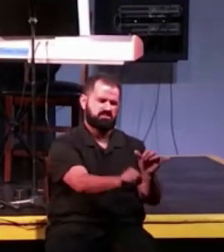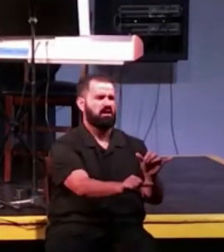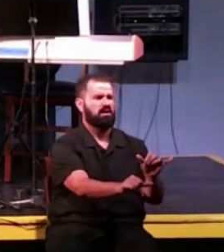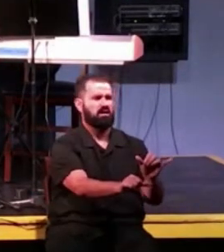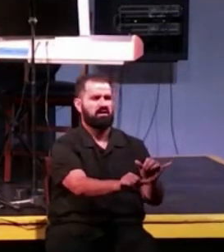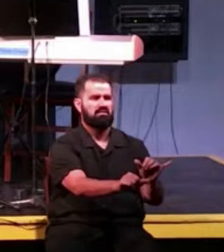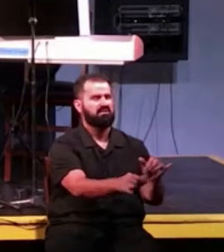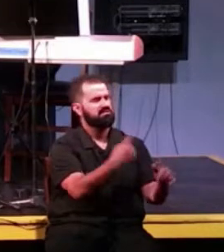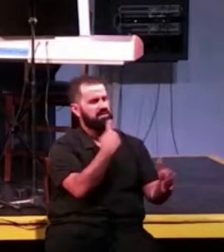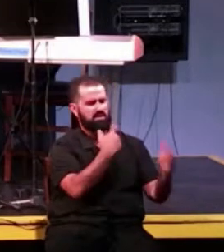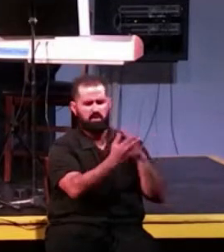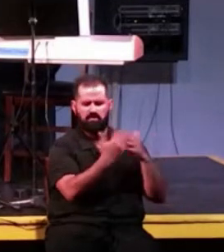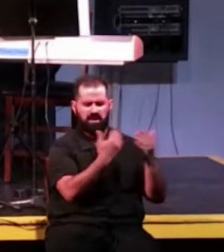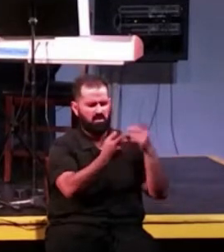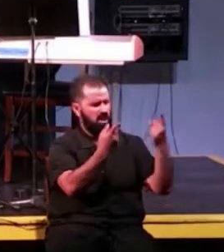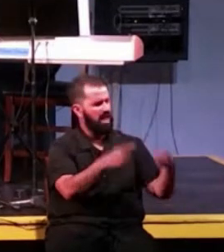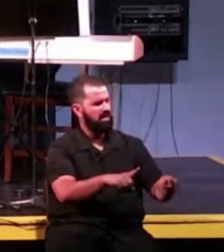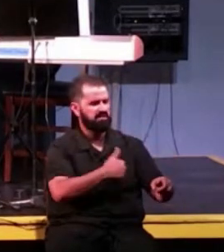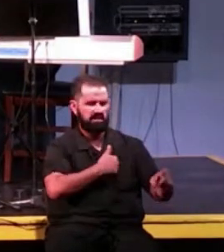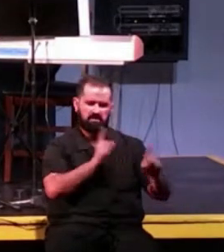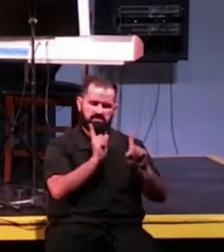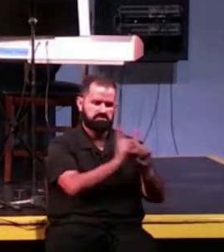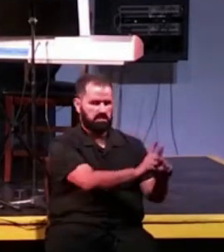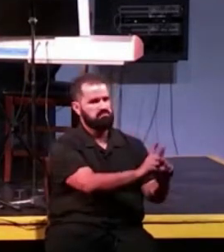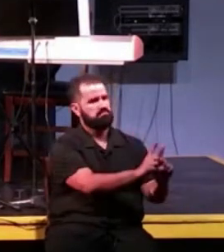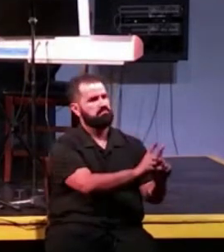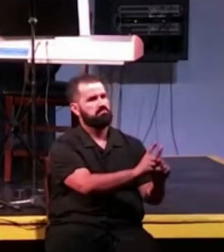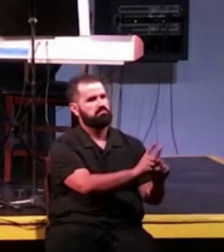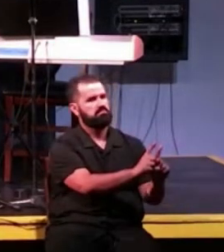That says, no matter what, I'll be in your life.